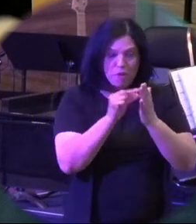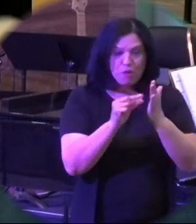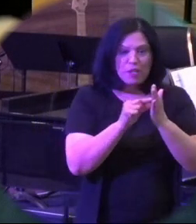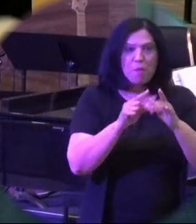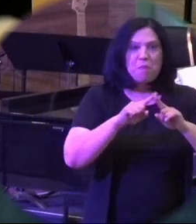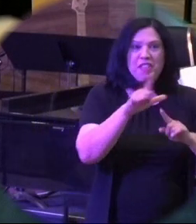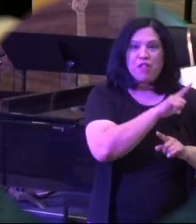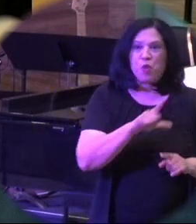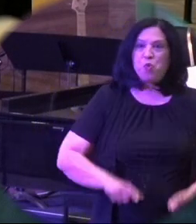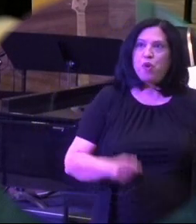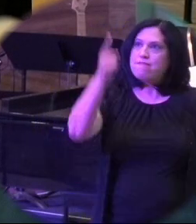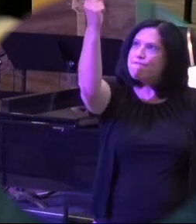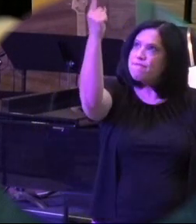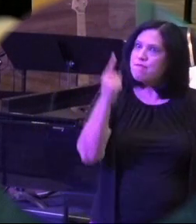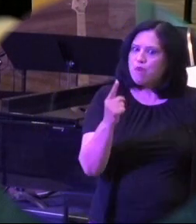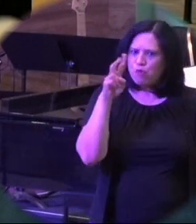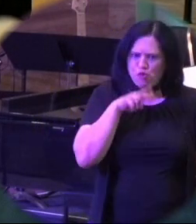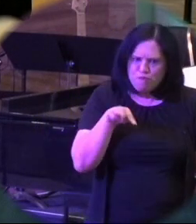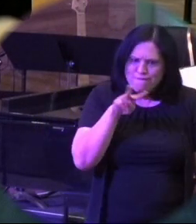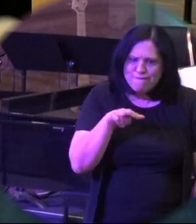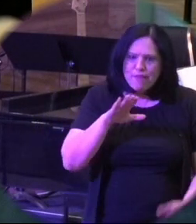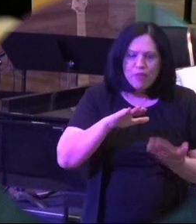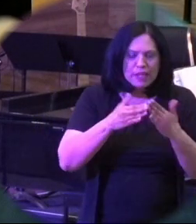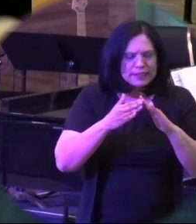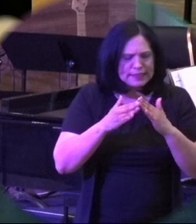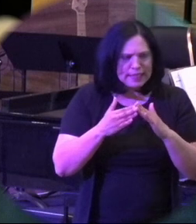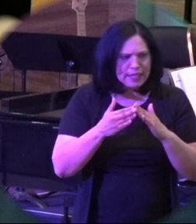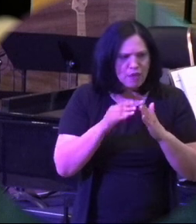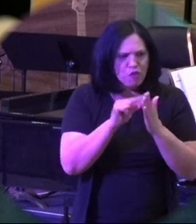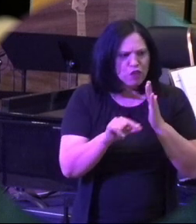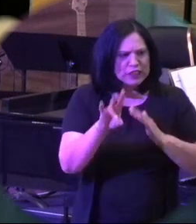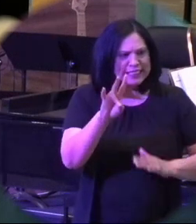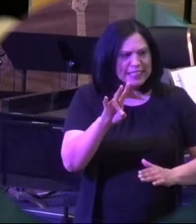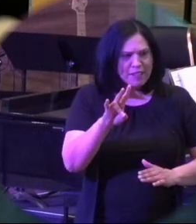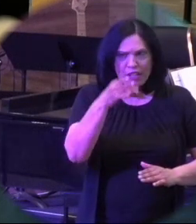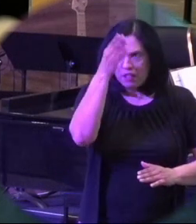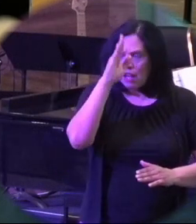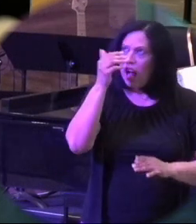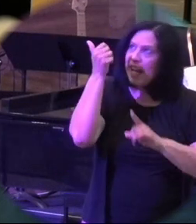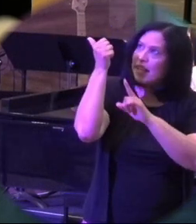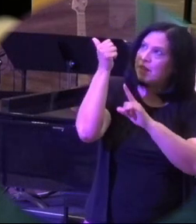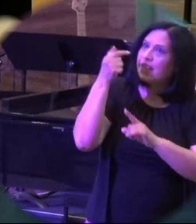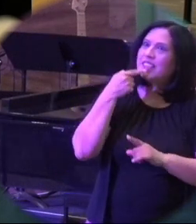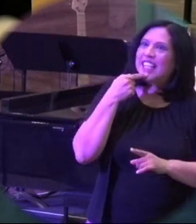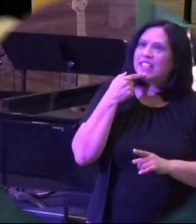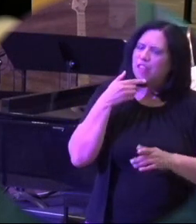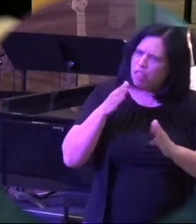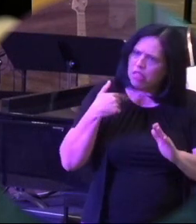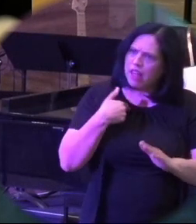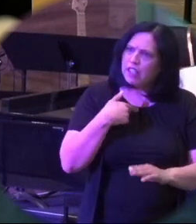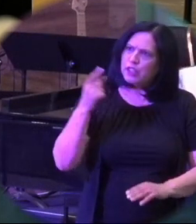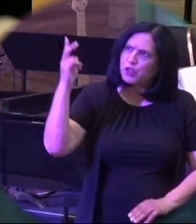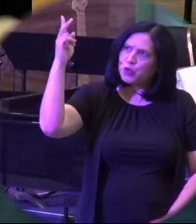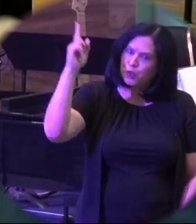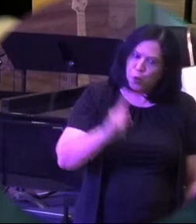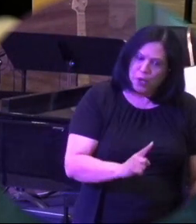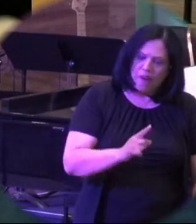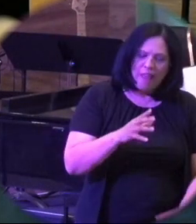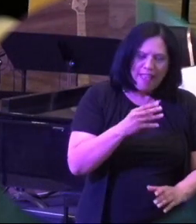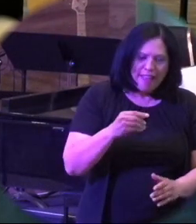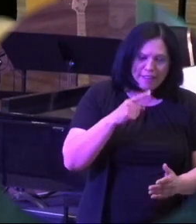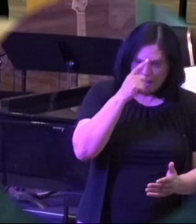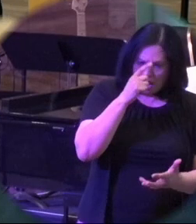Lord came down to see the city. And then in verse 7, God himself says, let us go down and confuse.